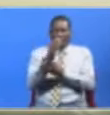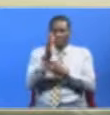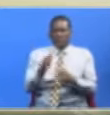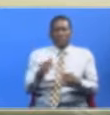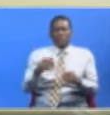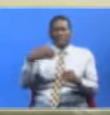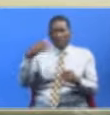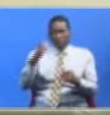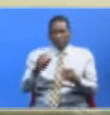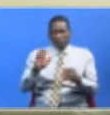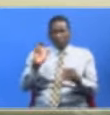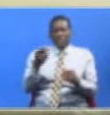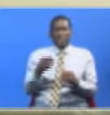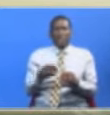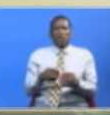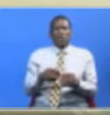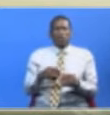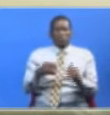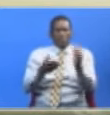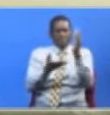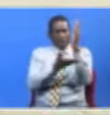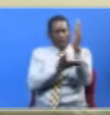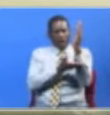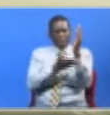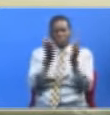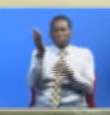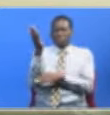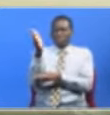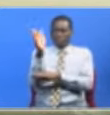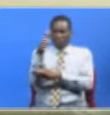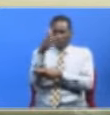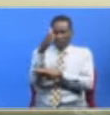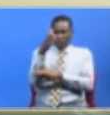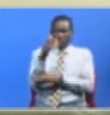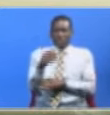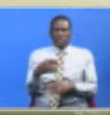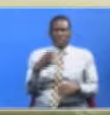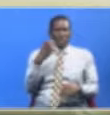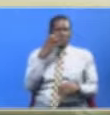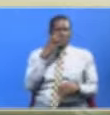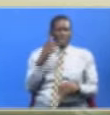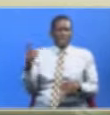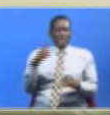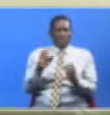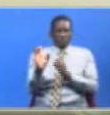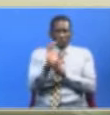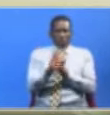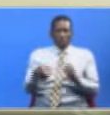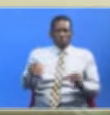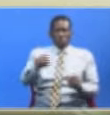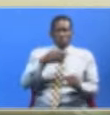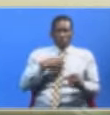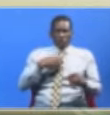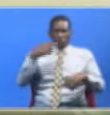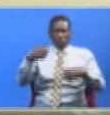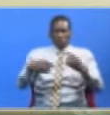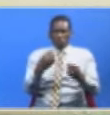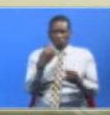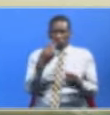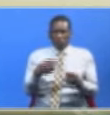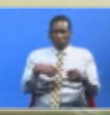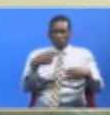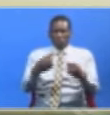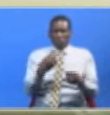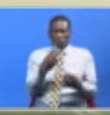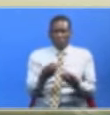fly at half mast. Very sad day for the country. We have continued to see many